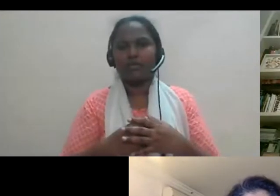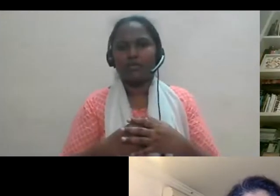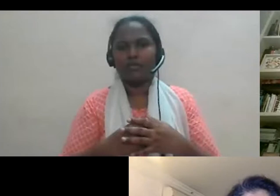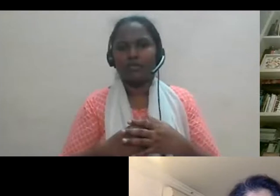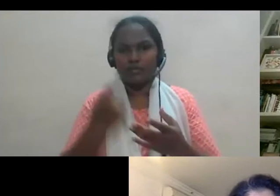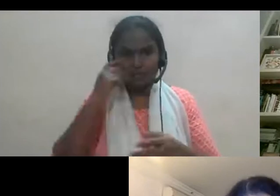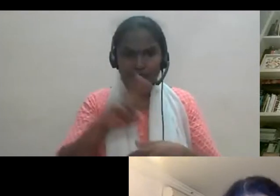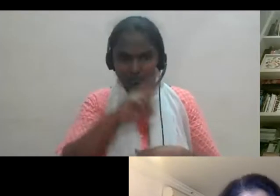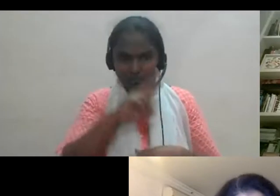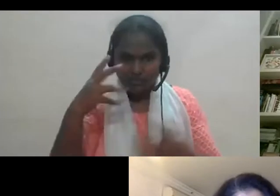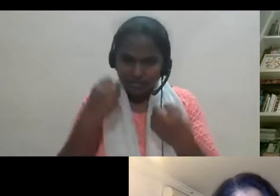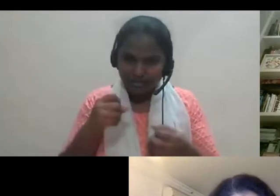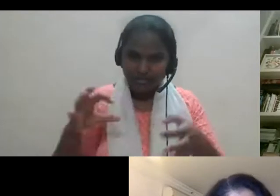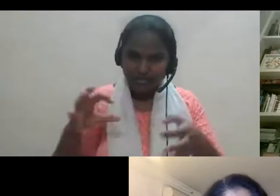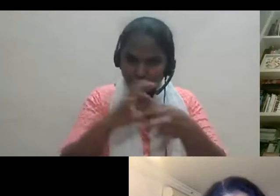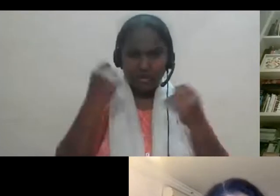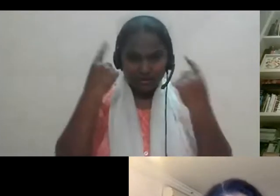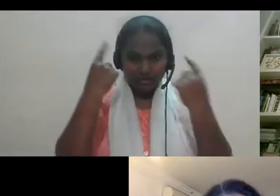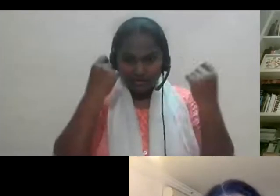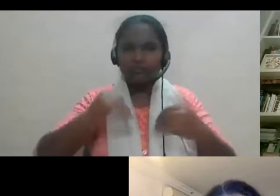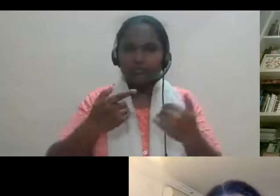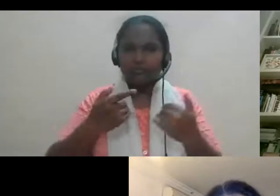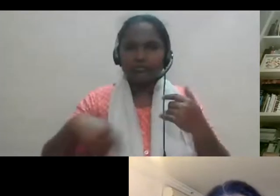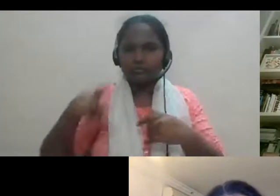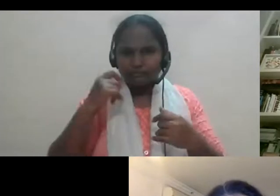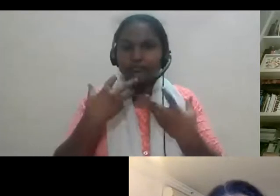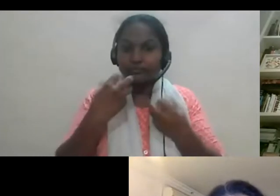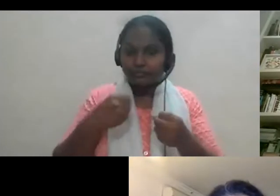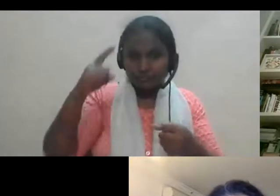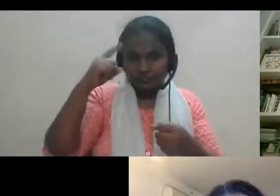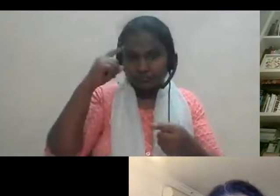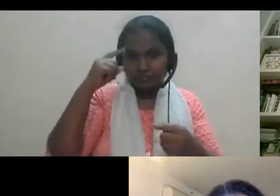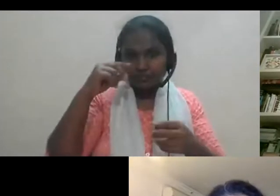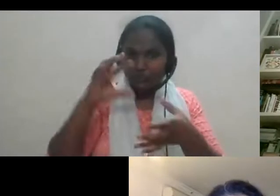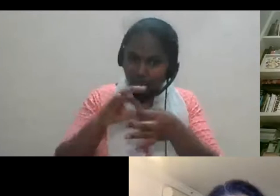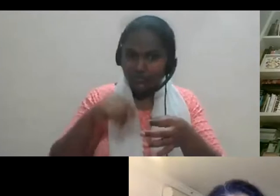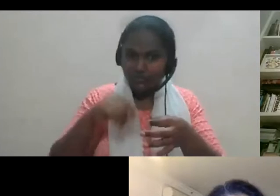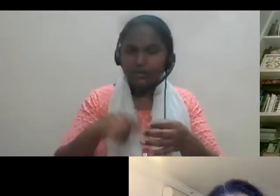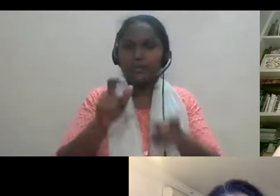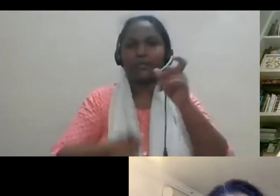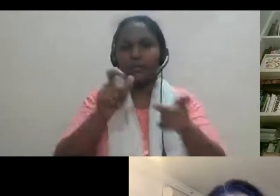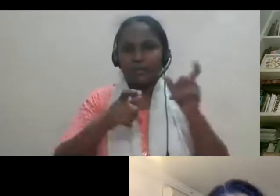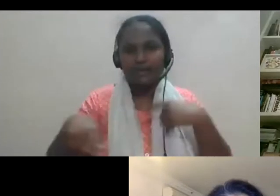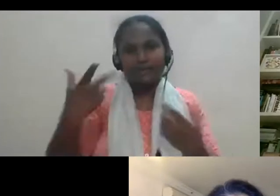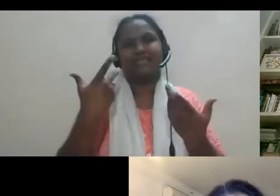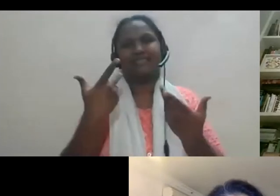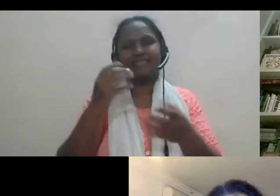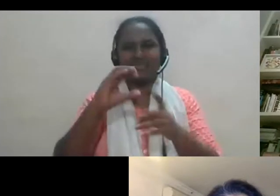them as such and understand how we is it that we are constituted as a people and as a culture,